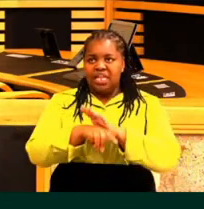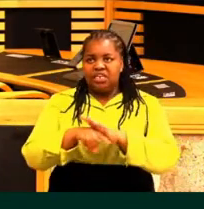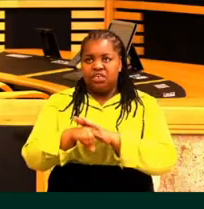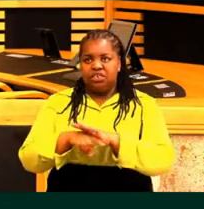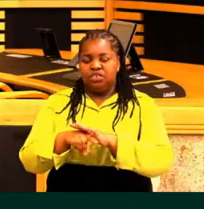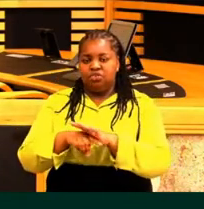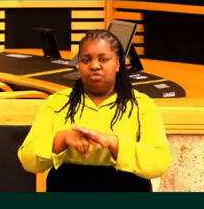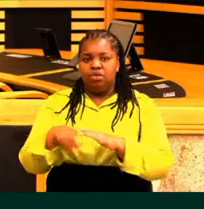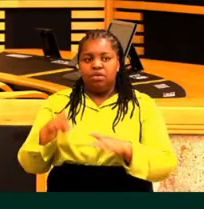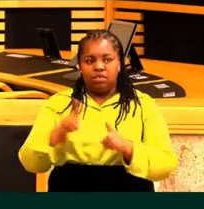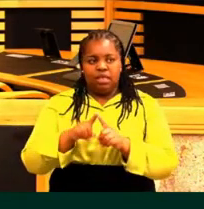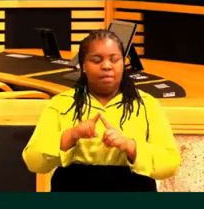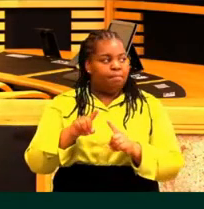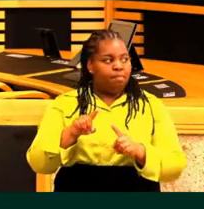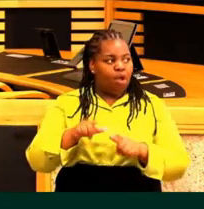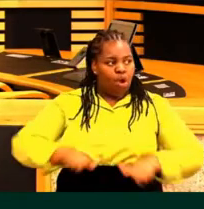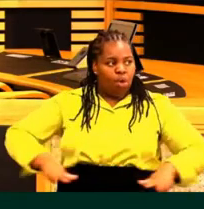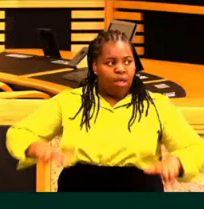municipalities